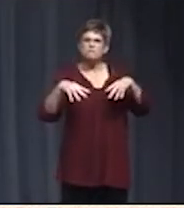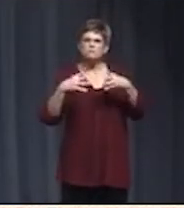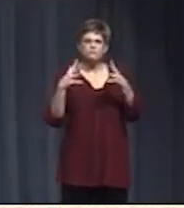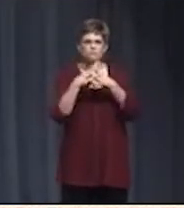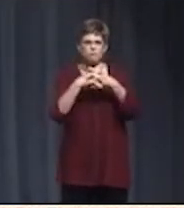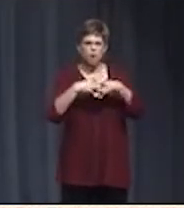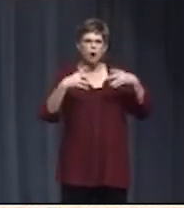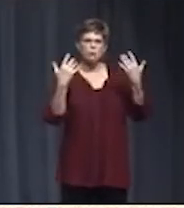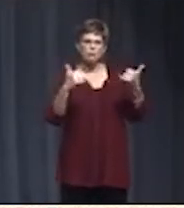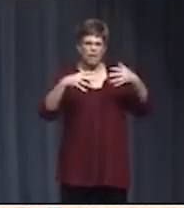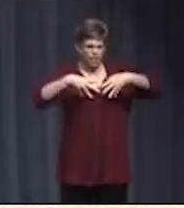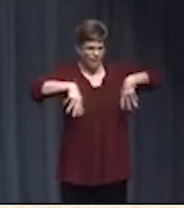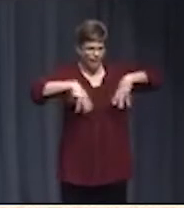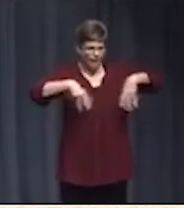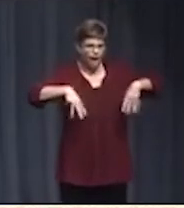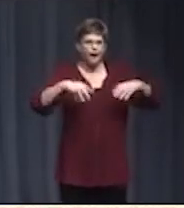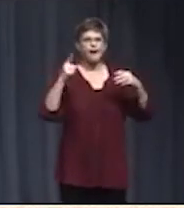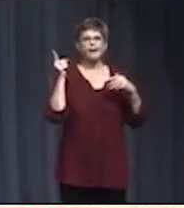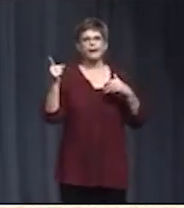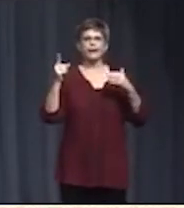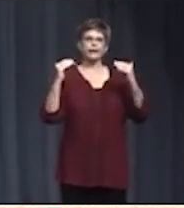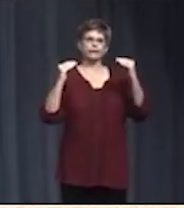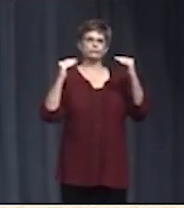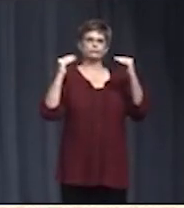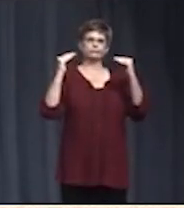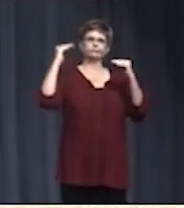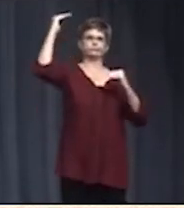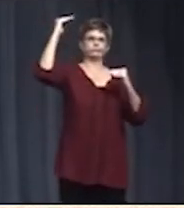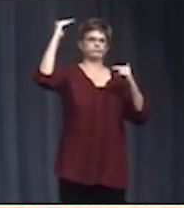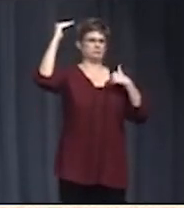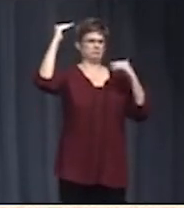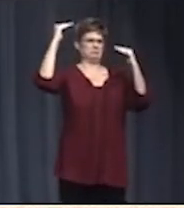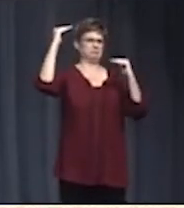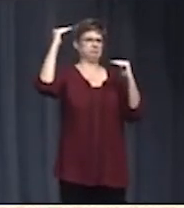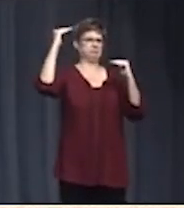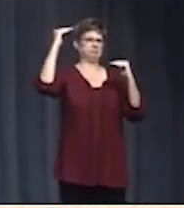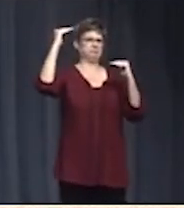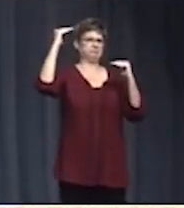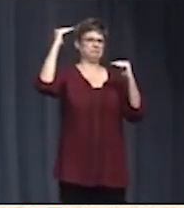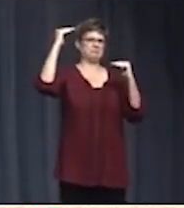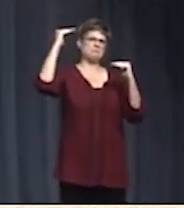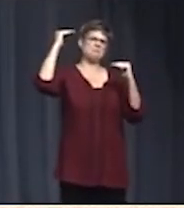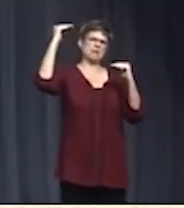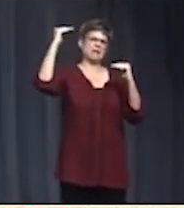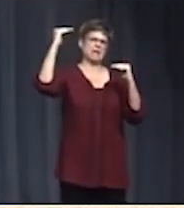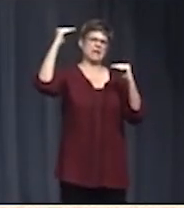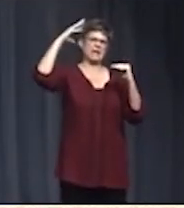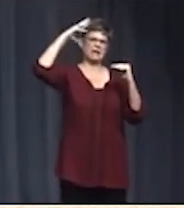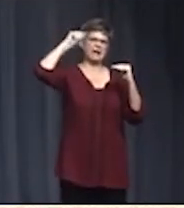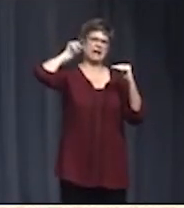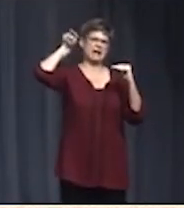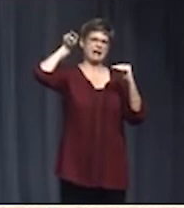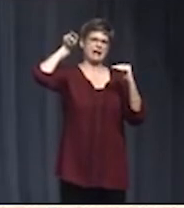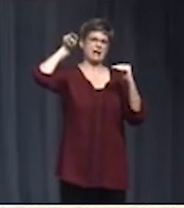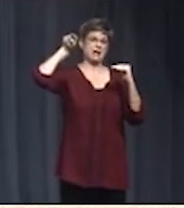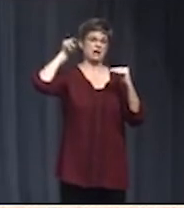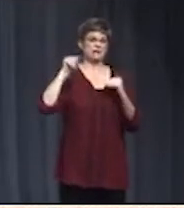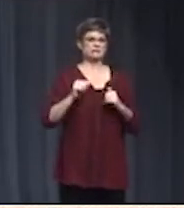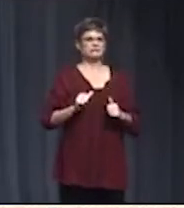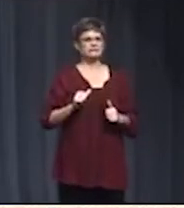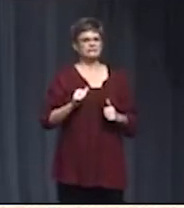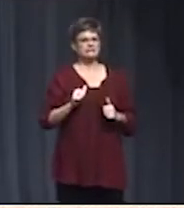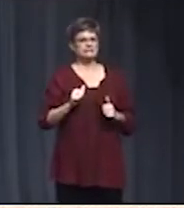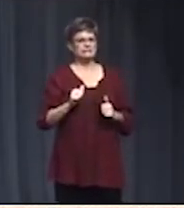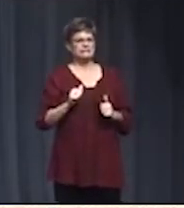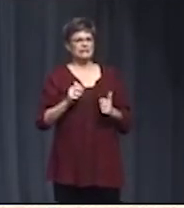had me by 6 inches and about 40 pounds. I was a guard. Big, big fella. I didn't really